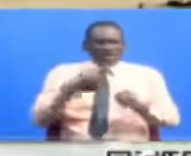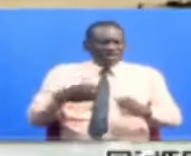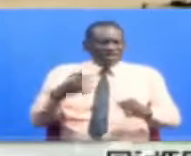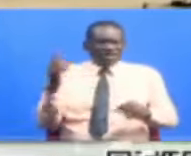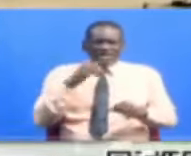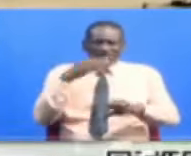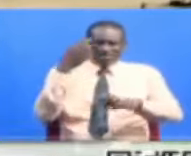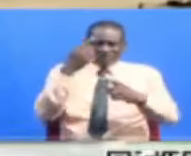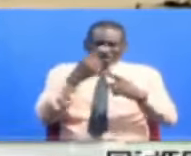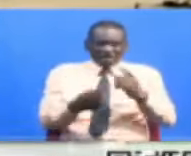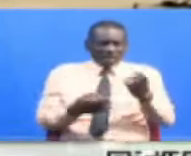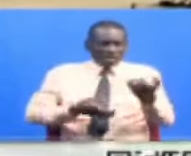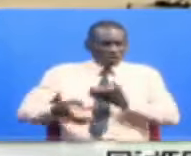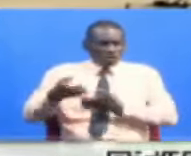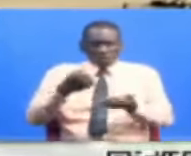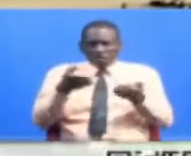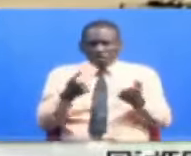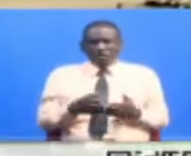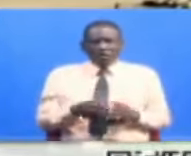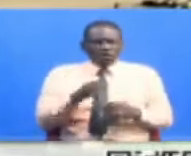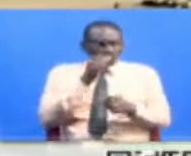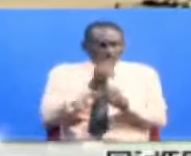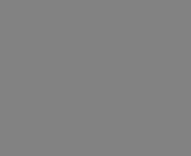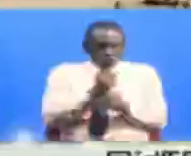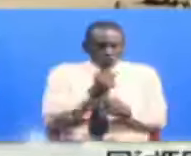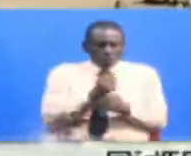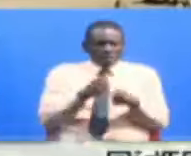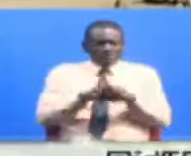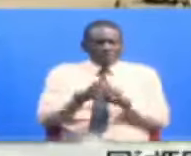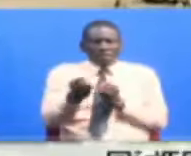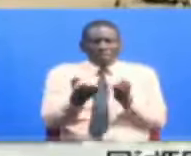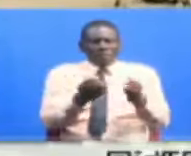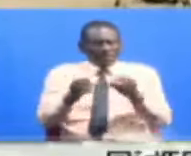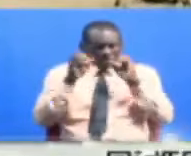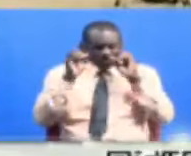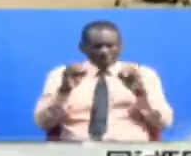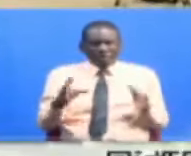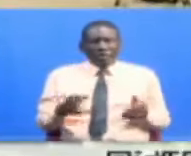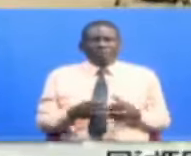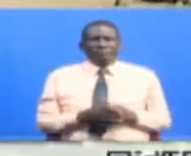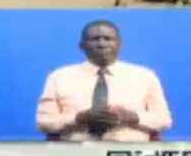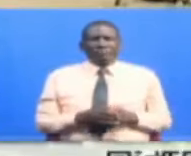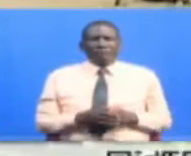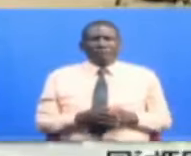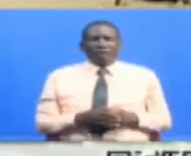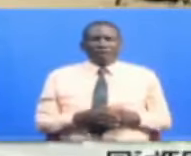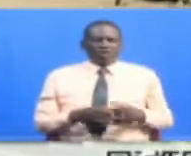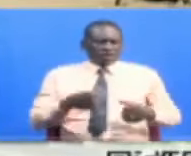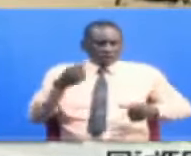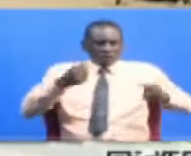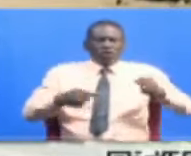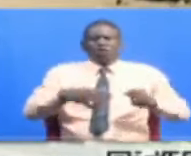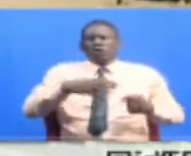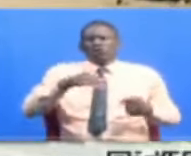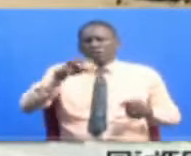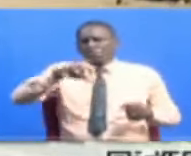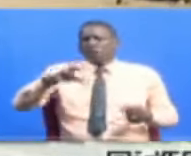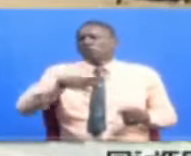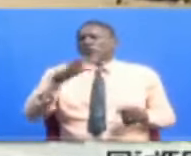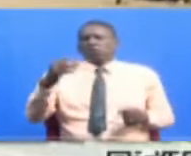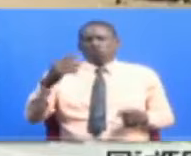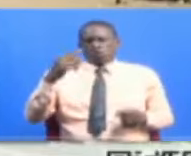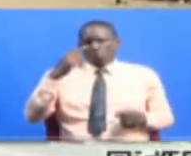economically. Kazi tunafanya, hata biashara hakuna. Na gari sina sinaenda nyumbani sahi sinalivisa